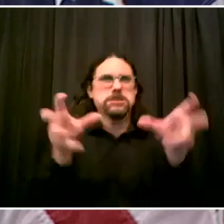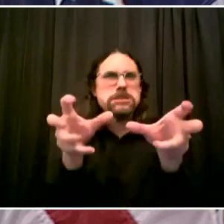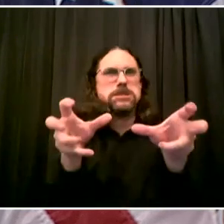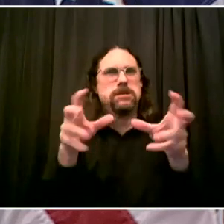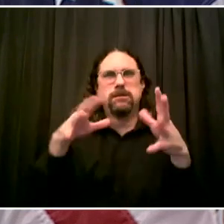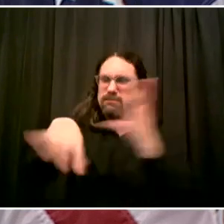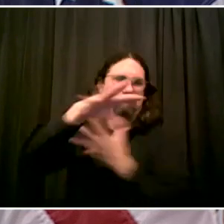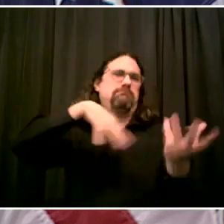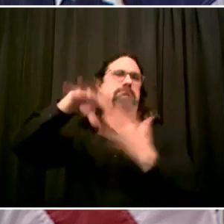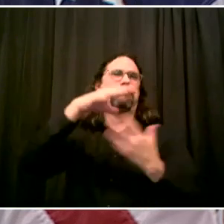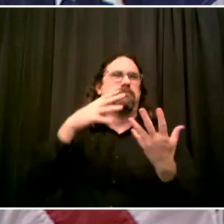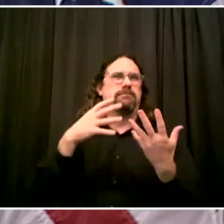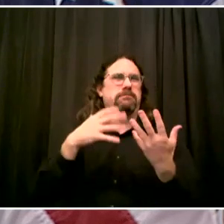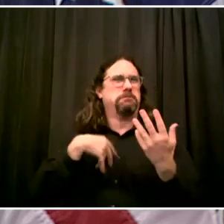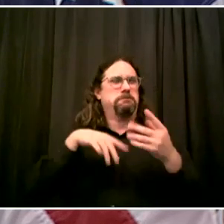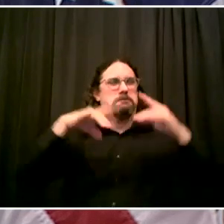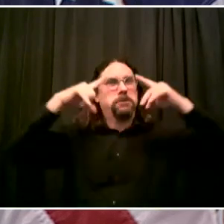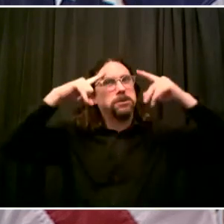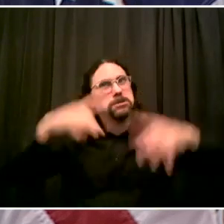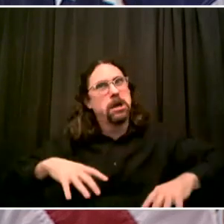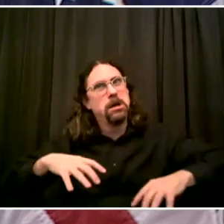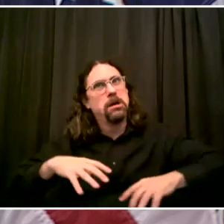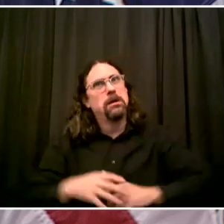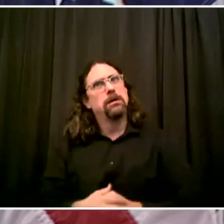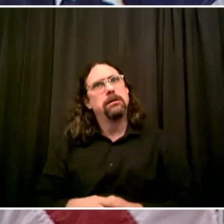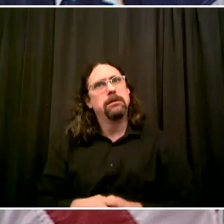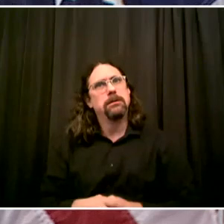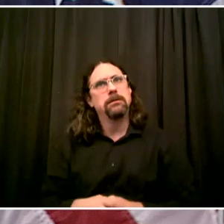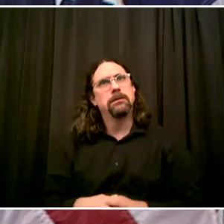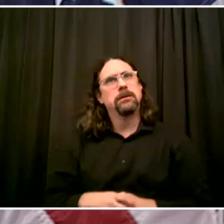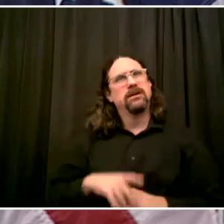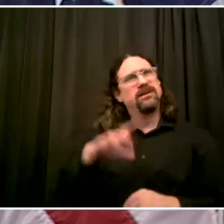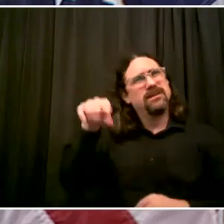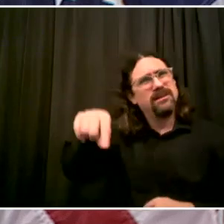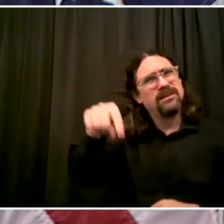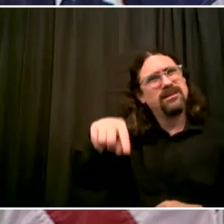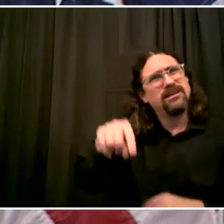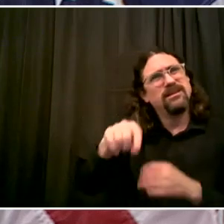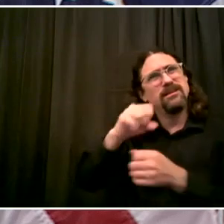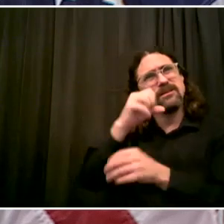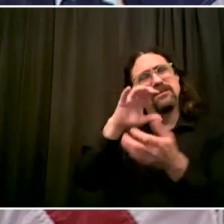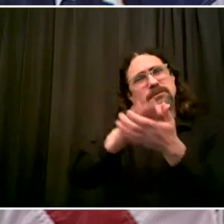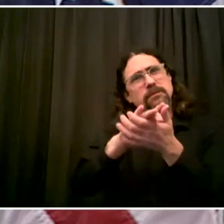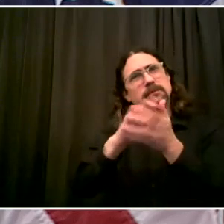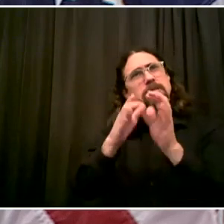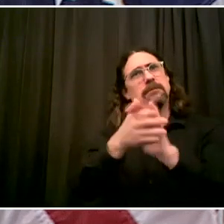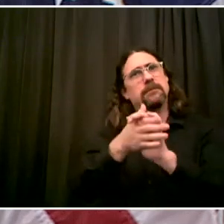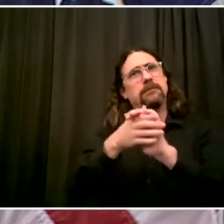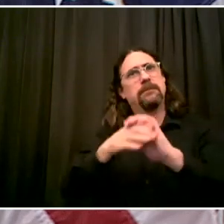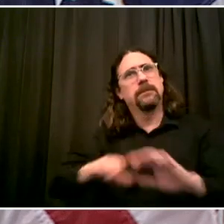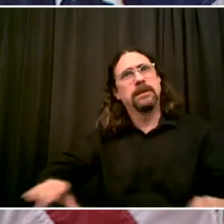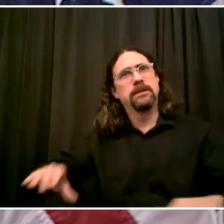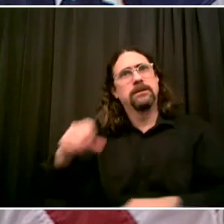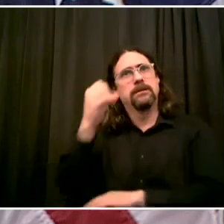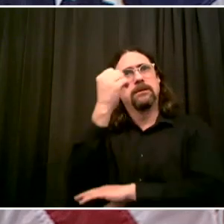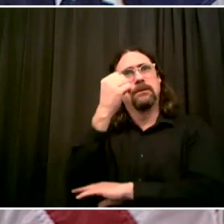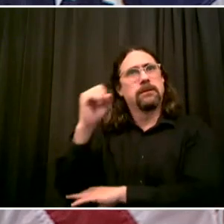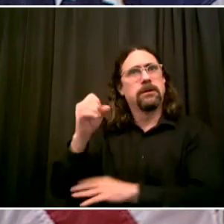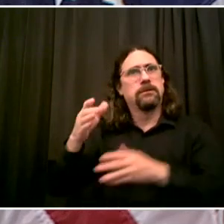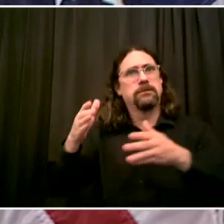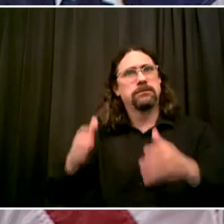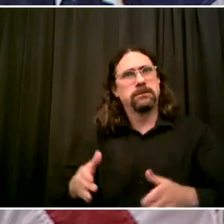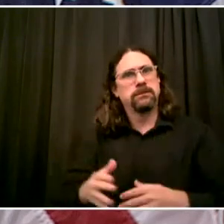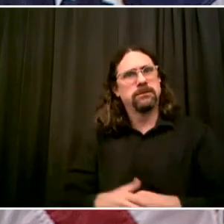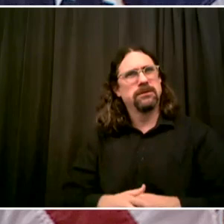beaten without provocation. I'm wondering, why do I keep seeing this night after night, and what are you doing right now to stop